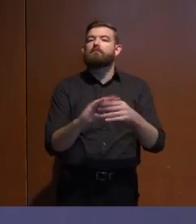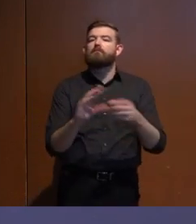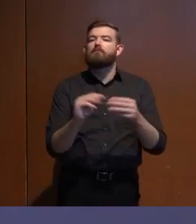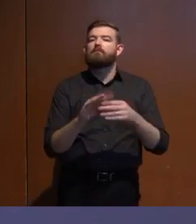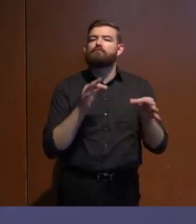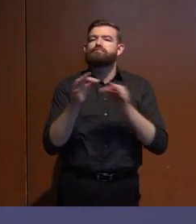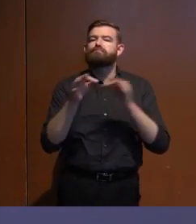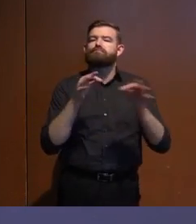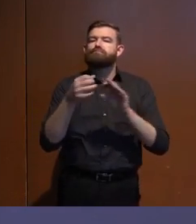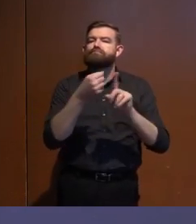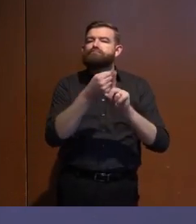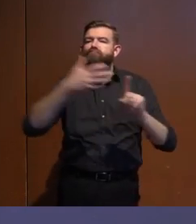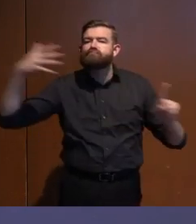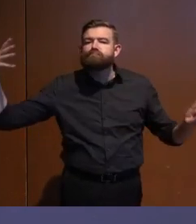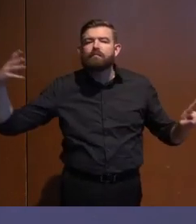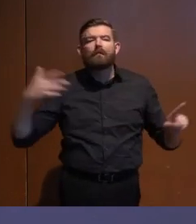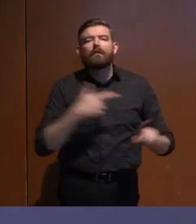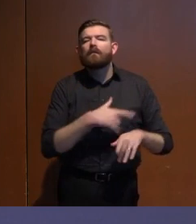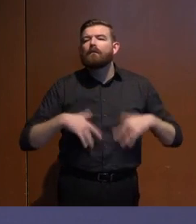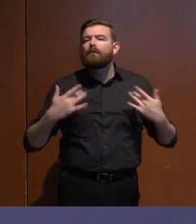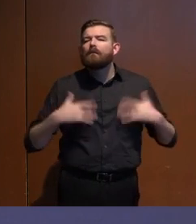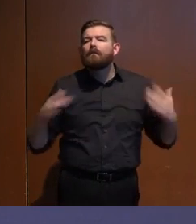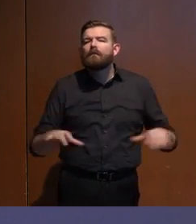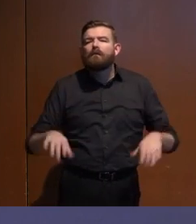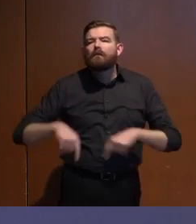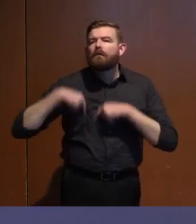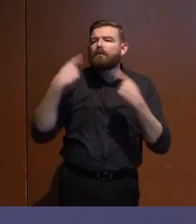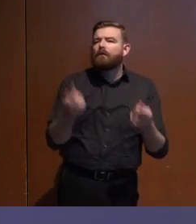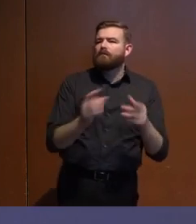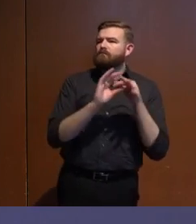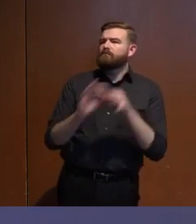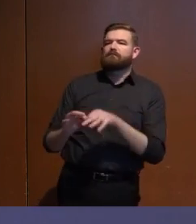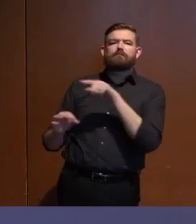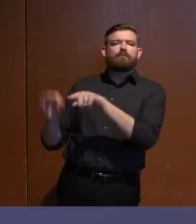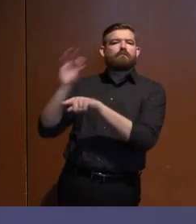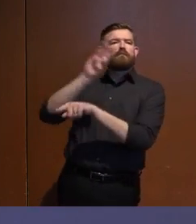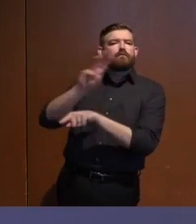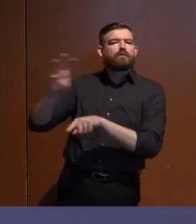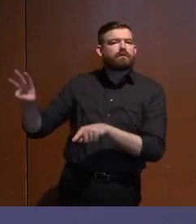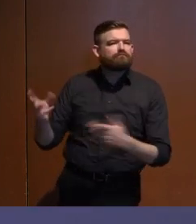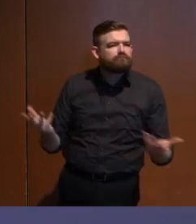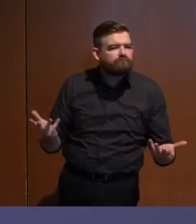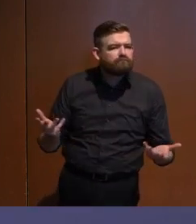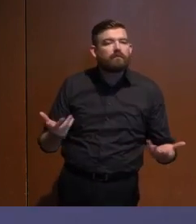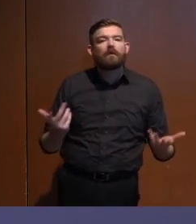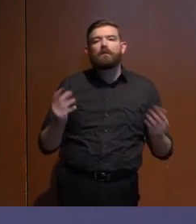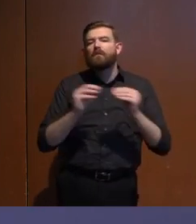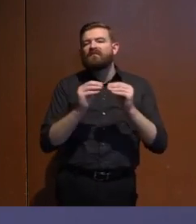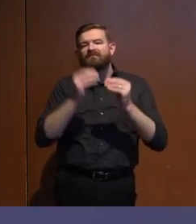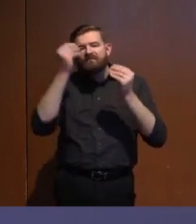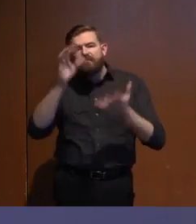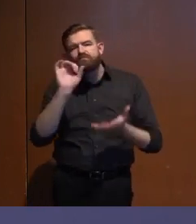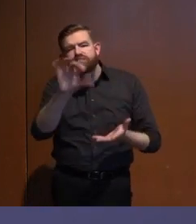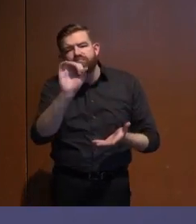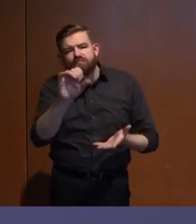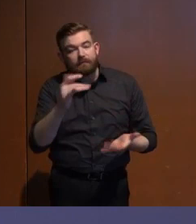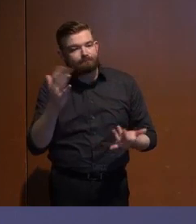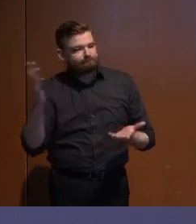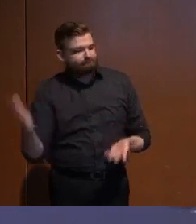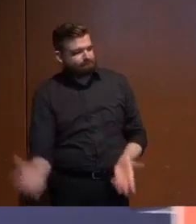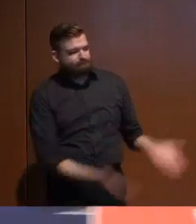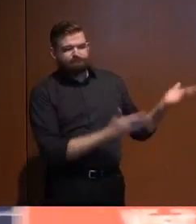more texture in and around this site, what you can expect, and some color behind each of the facets. So with that, please help me welcome Beth